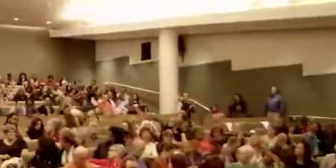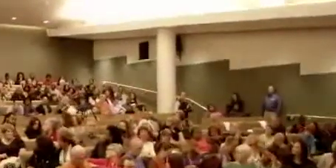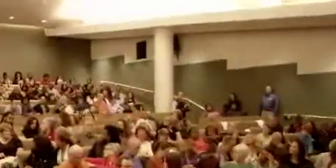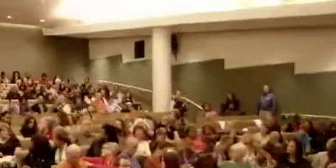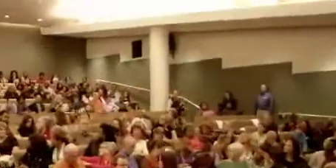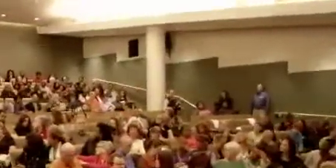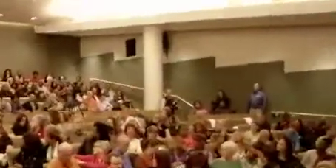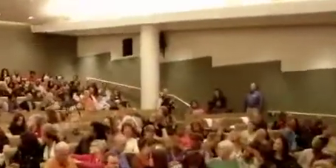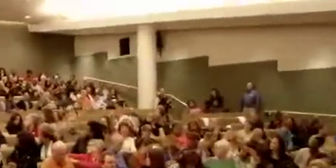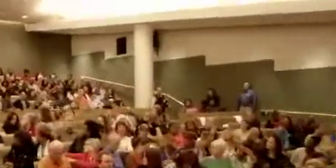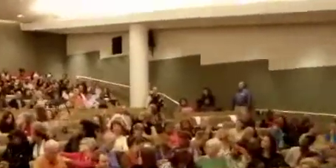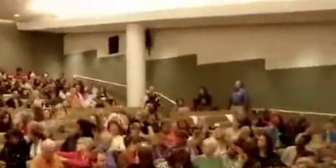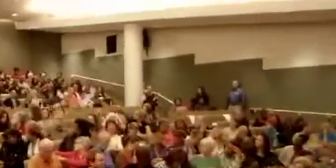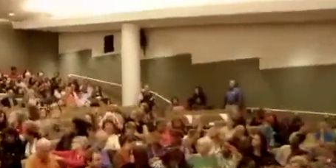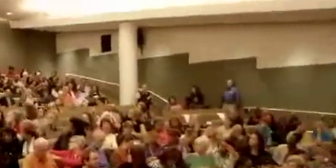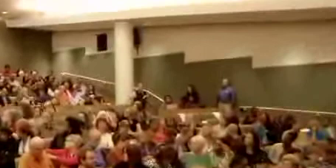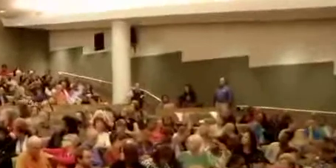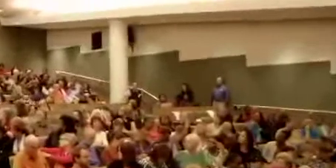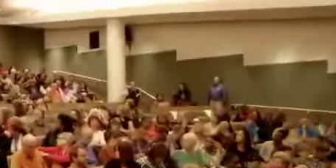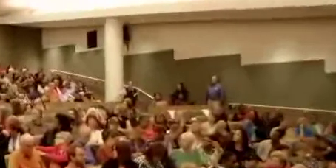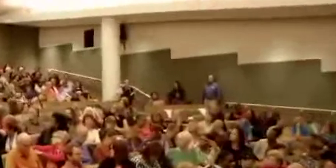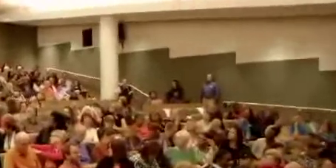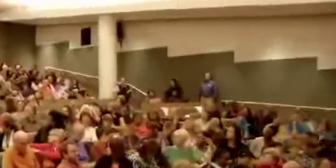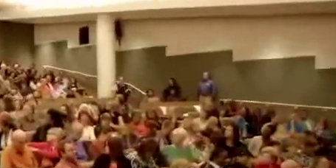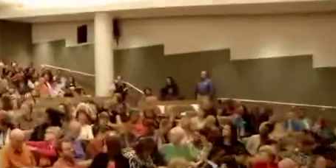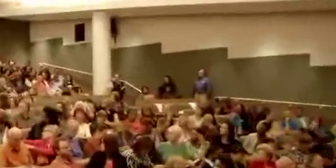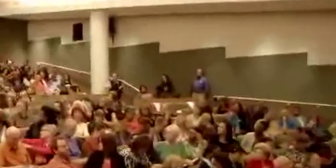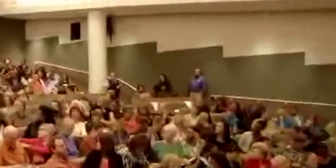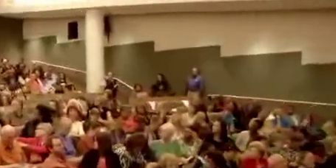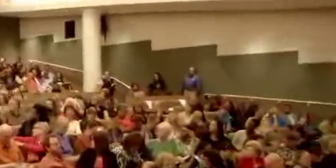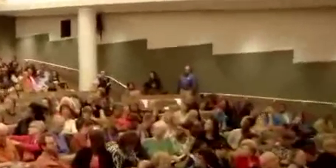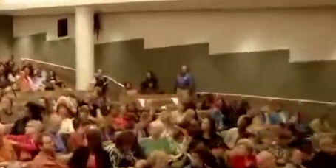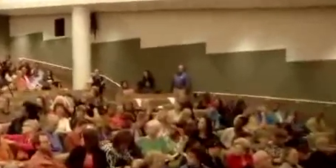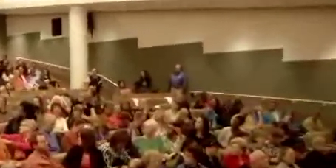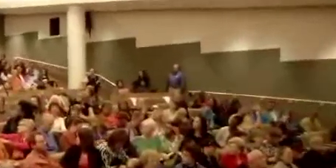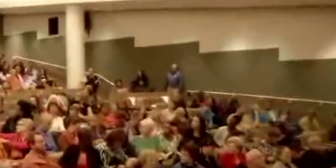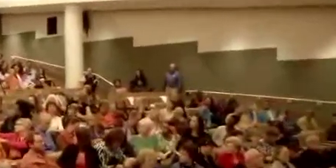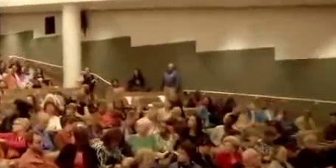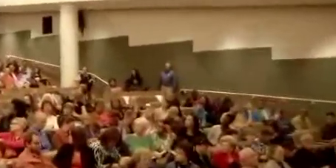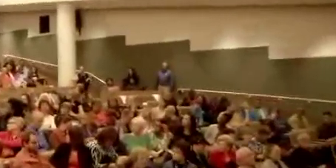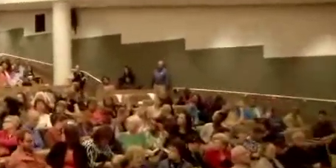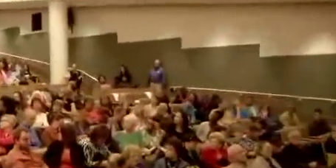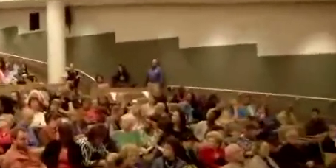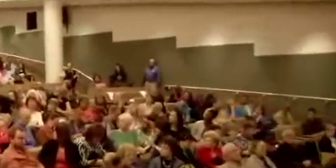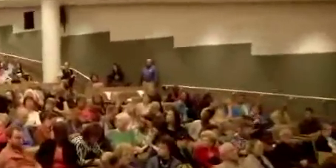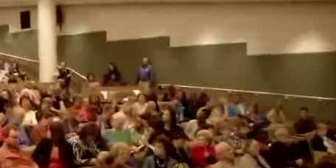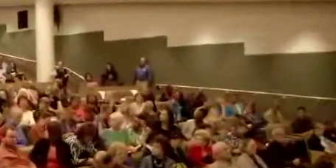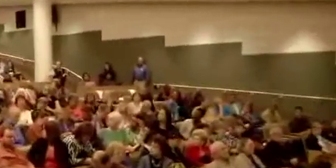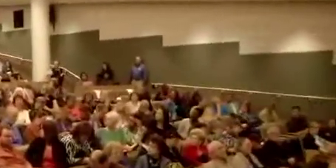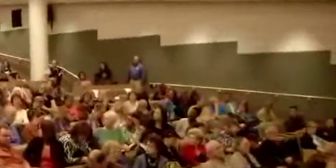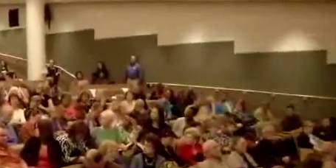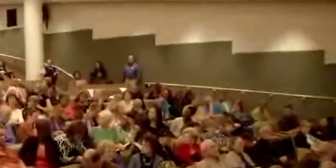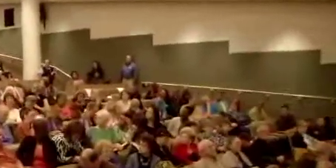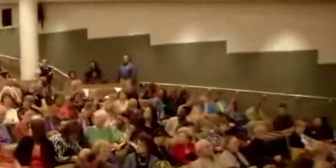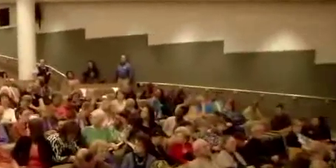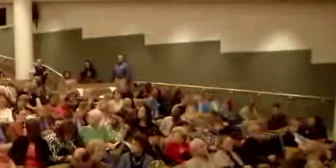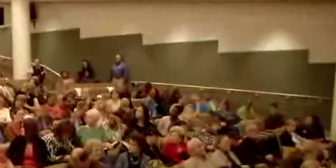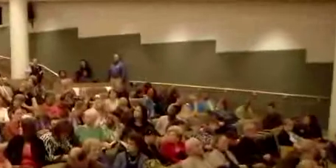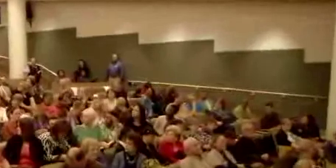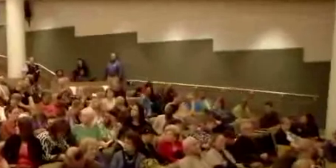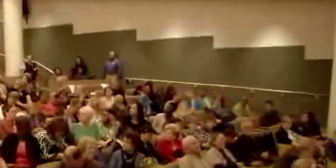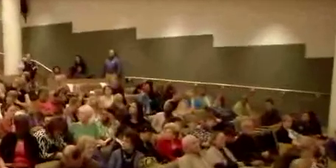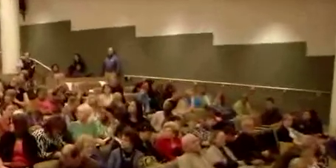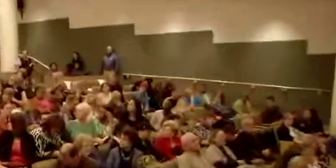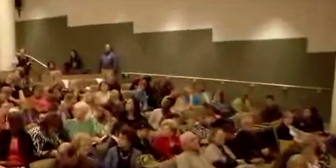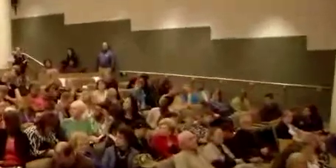and the tear gas starts flying, and I'm running, and I'm running. And even with running, it still hit